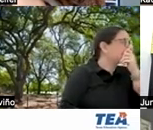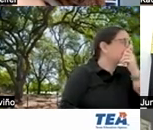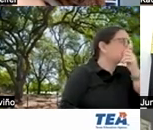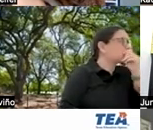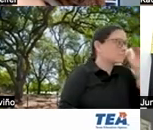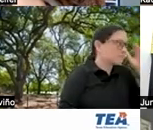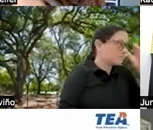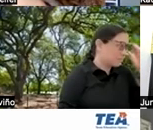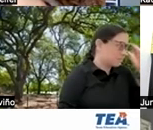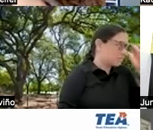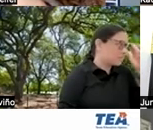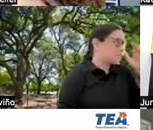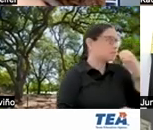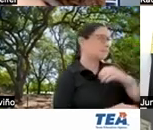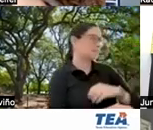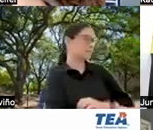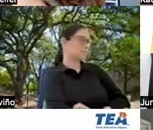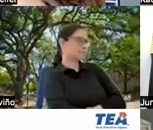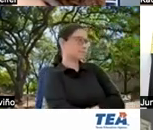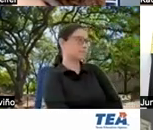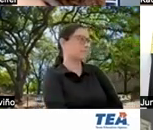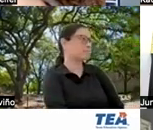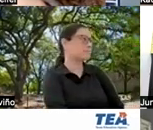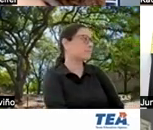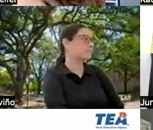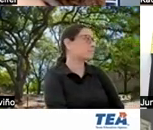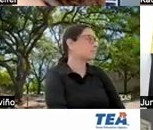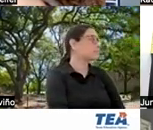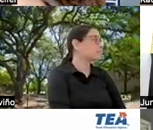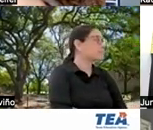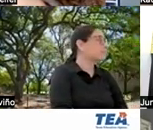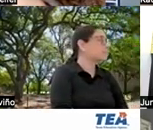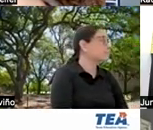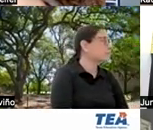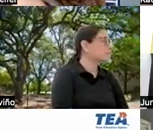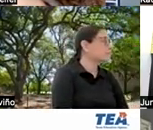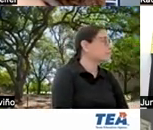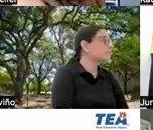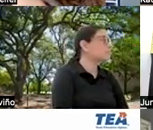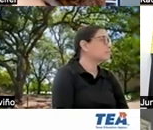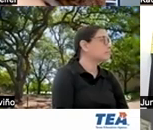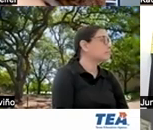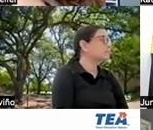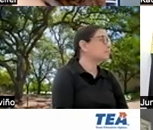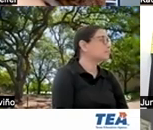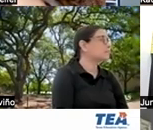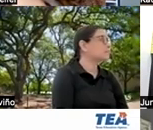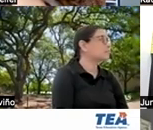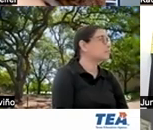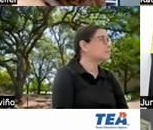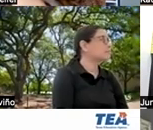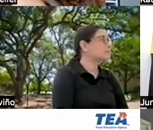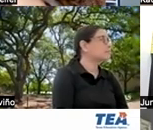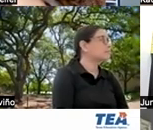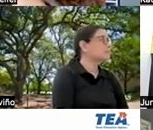that. I'm curious, June, if that is just something we should think about for all the categories as sort of